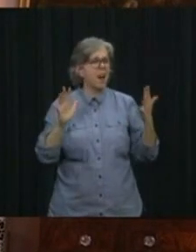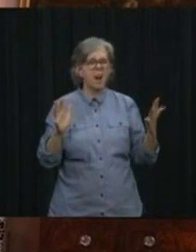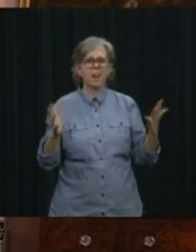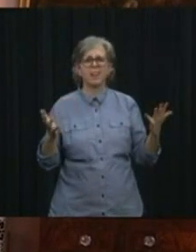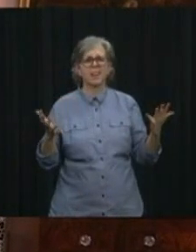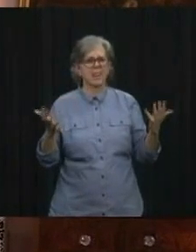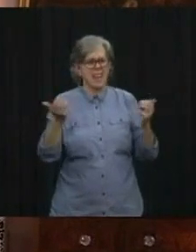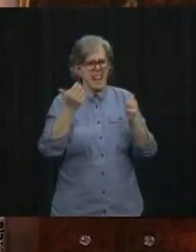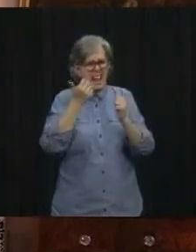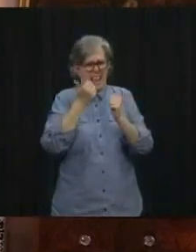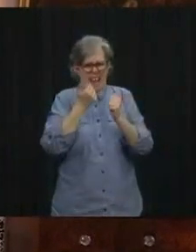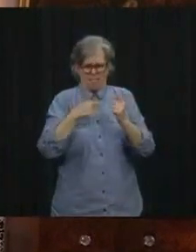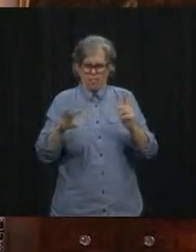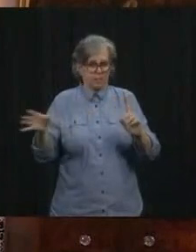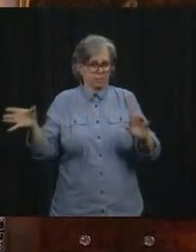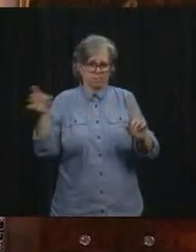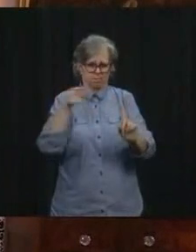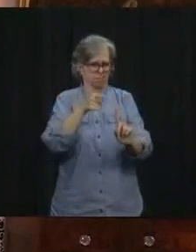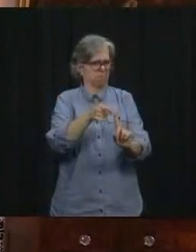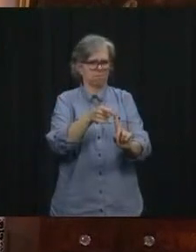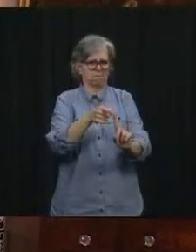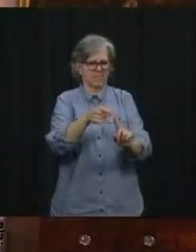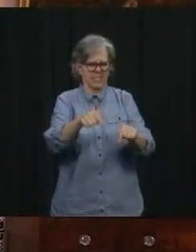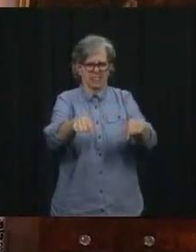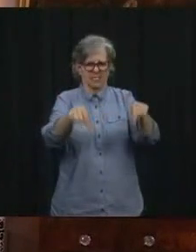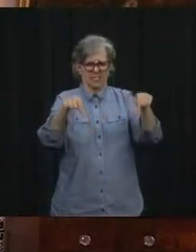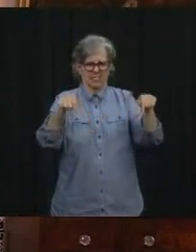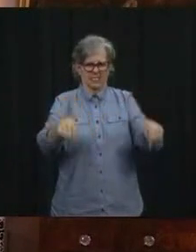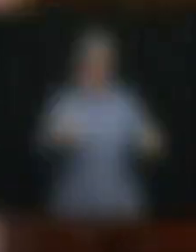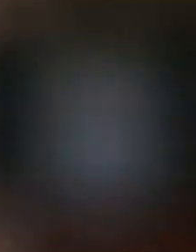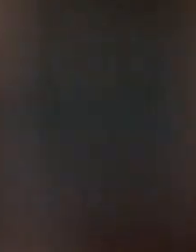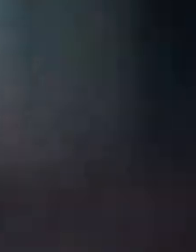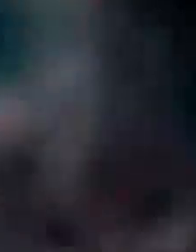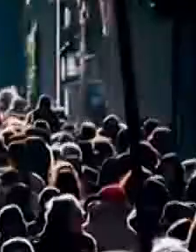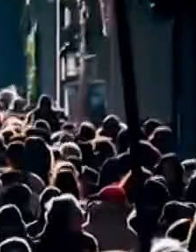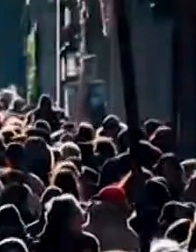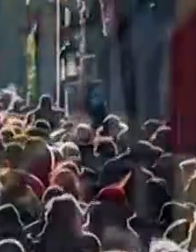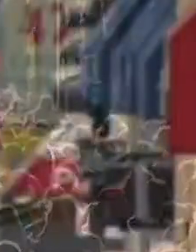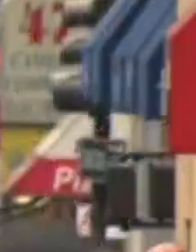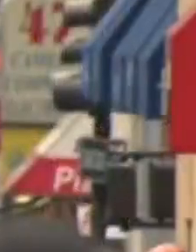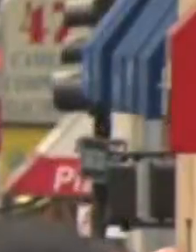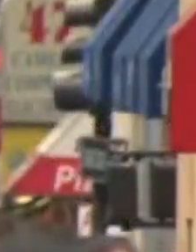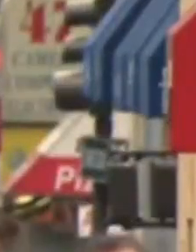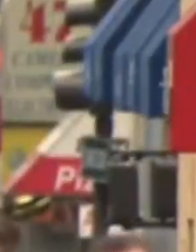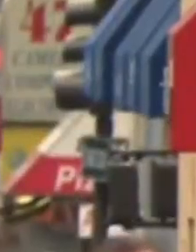had a seeding of this infection early on.